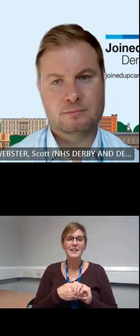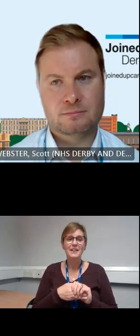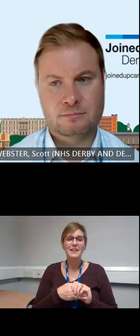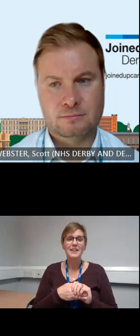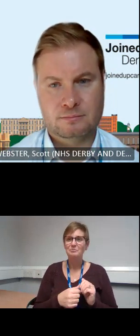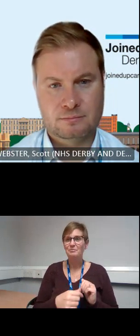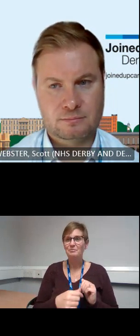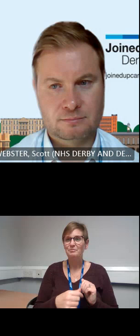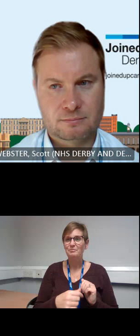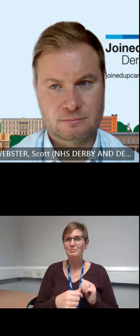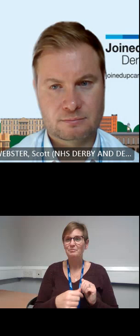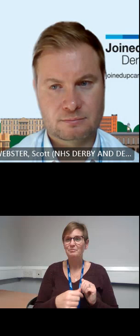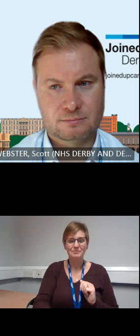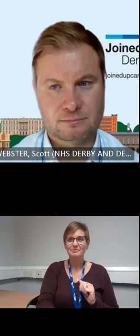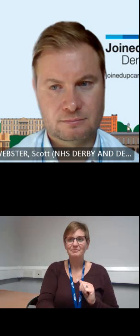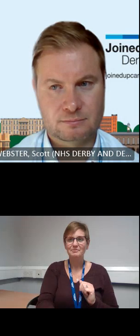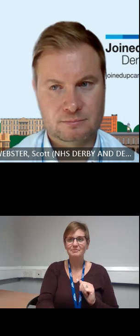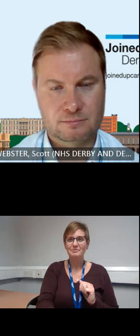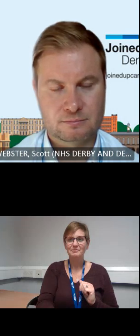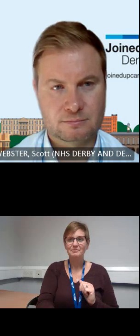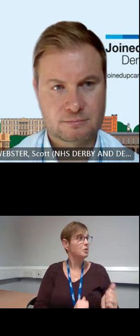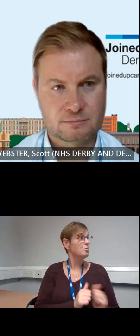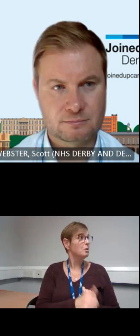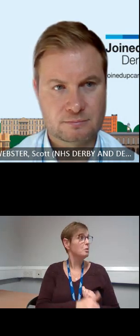us. Sorry.